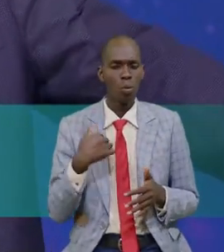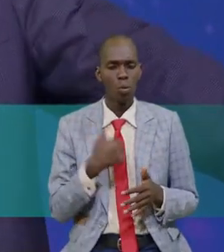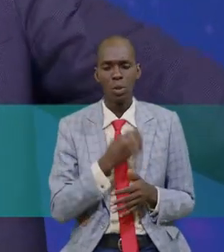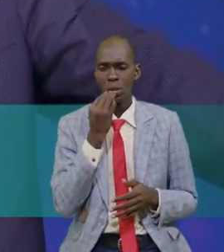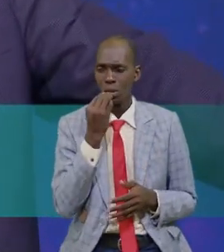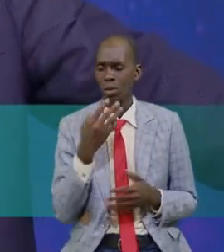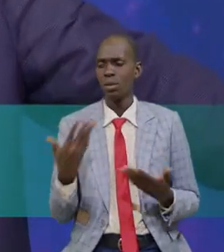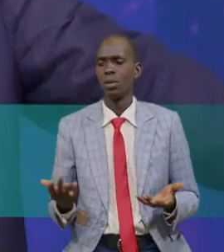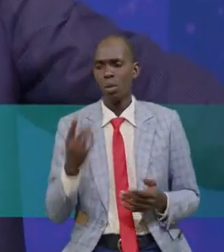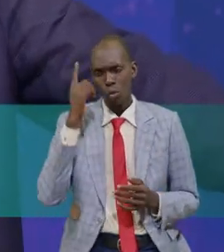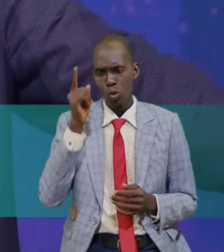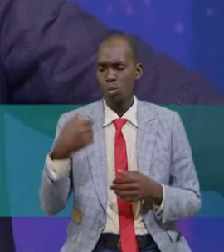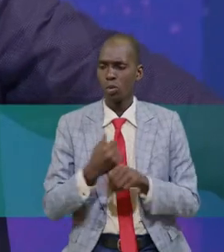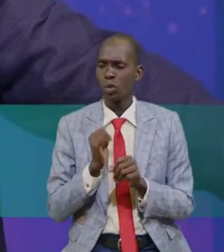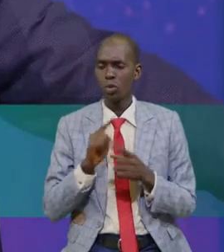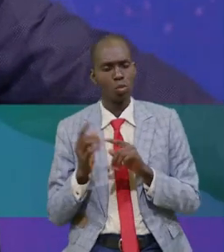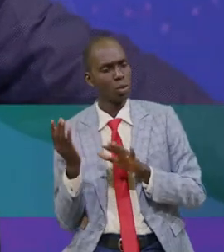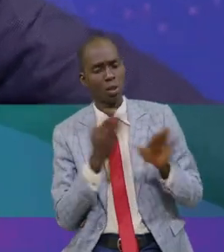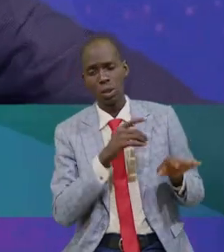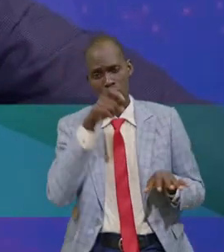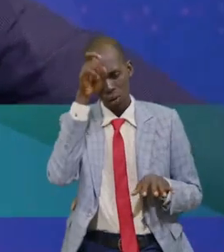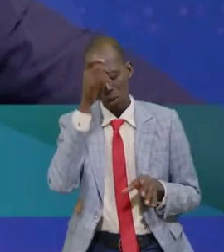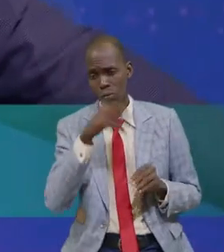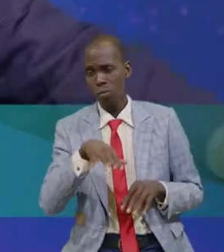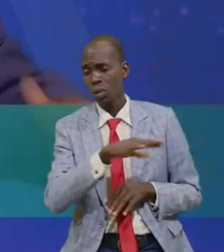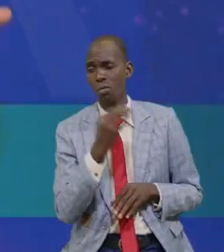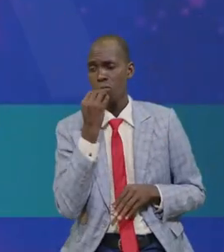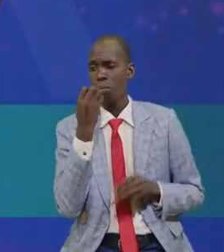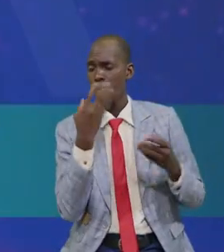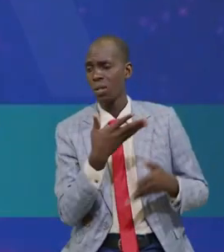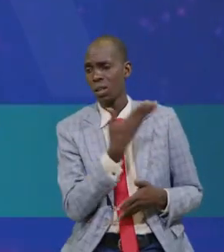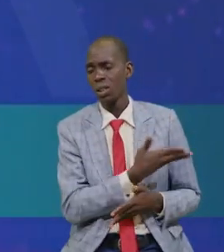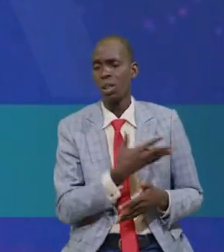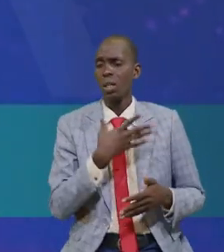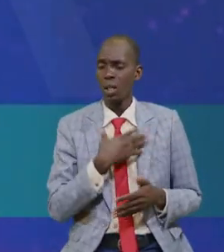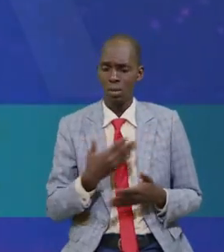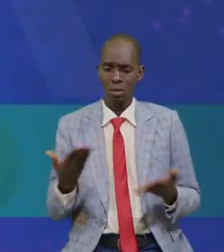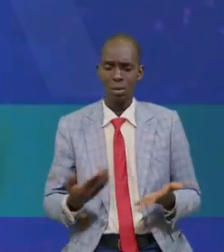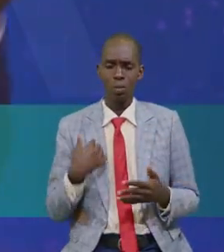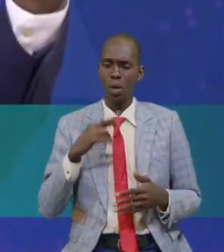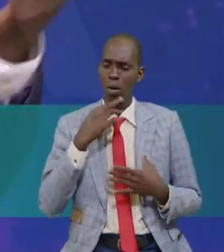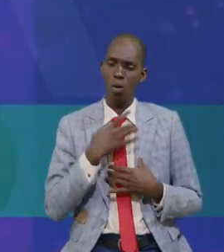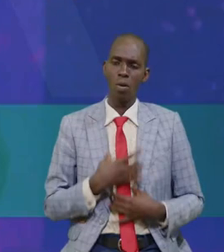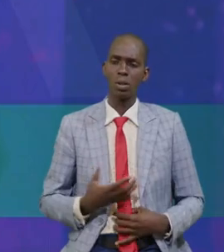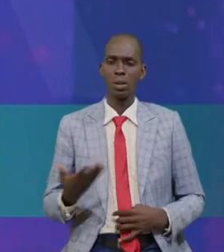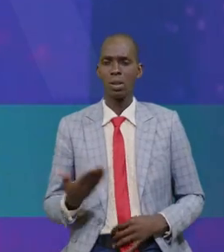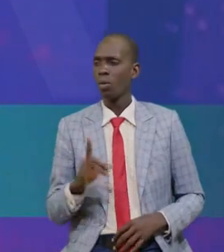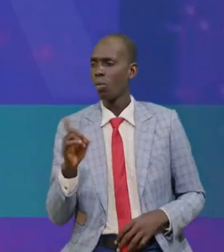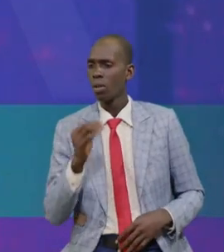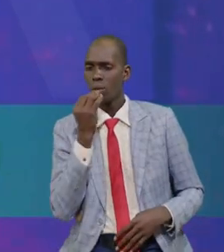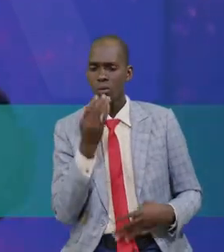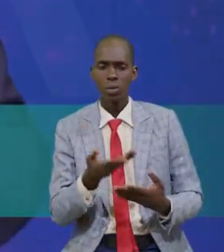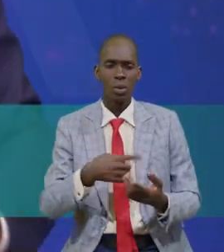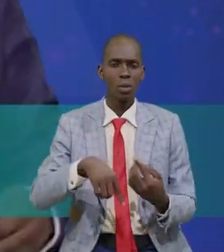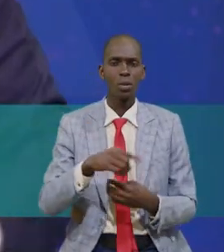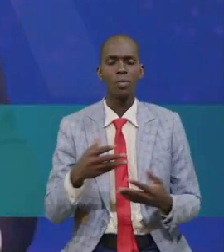breakfast? Where is lunch? And God said, he'll give manna all by faith. And he went, and the Amalekites came